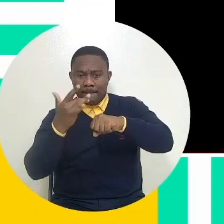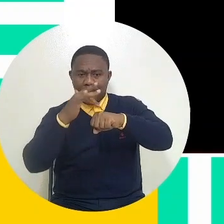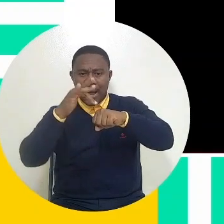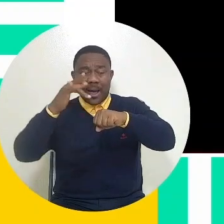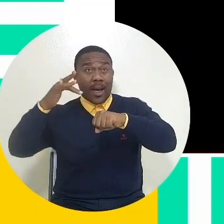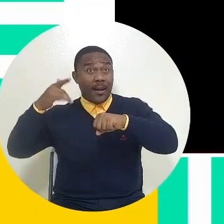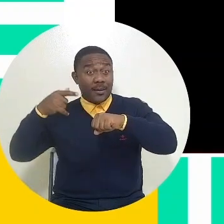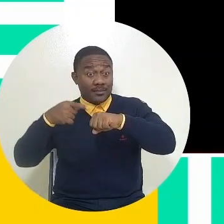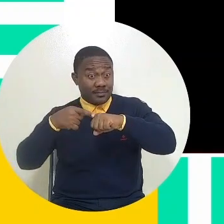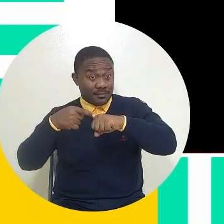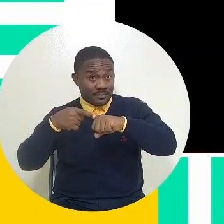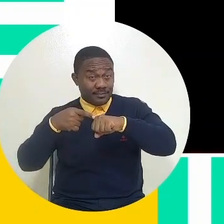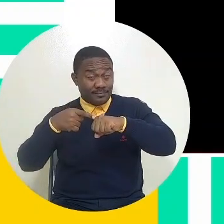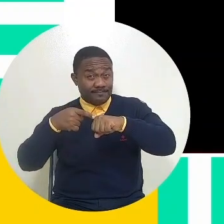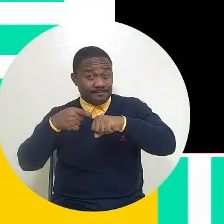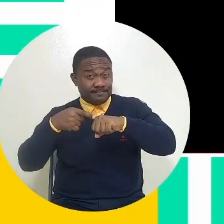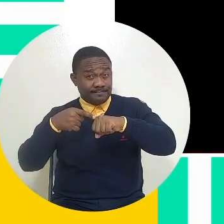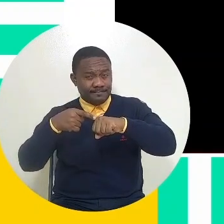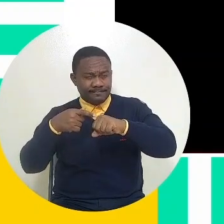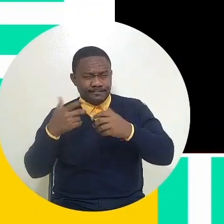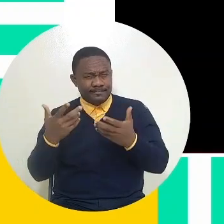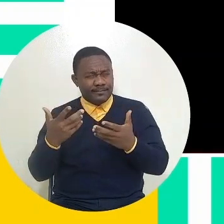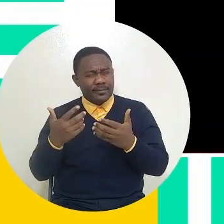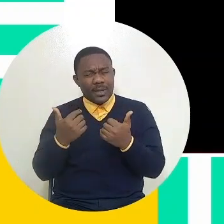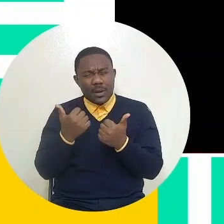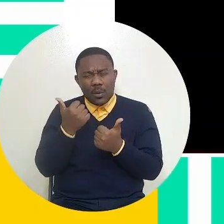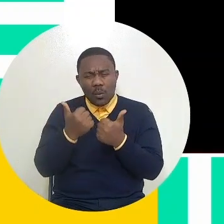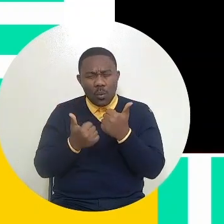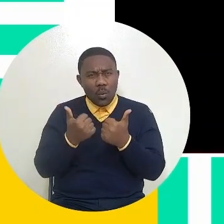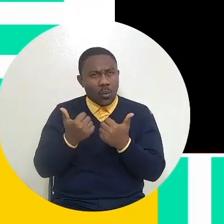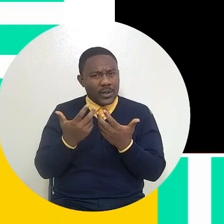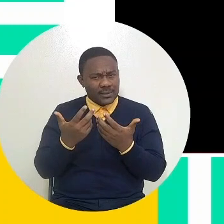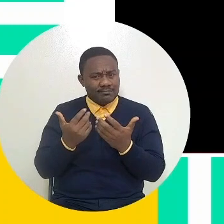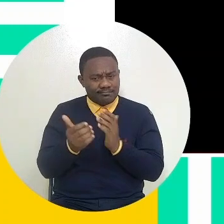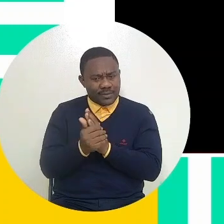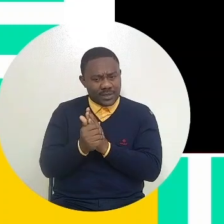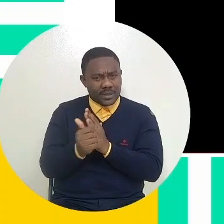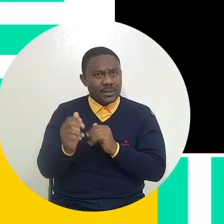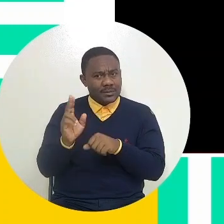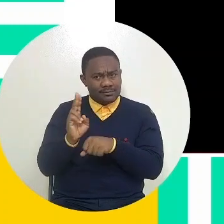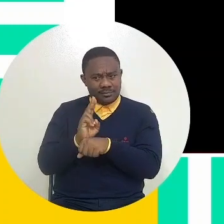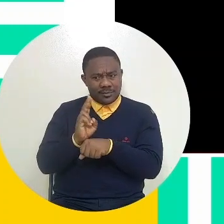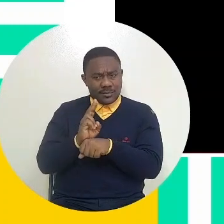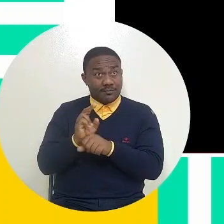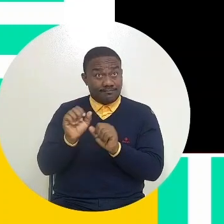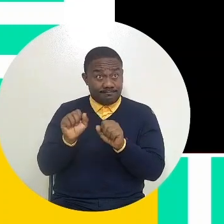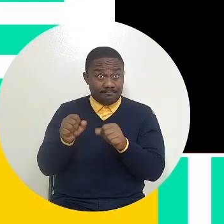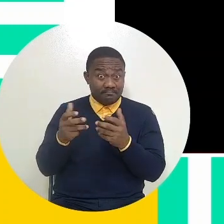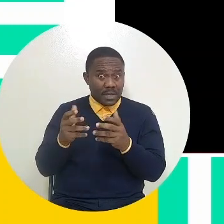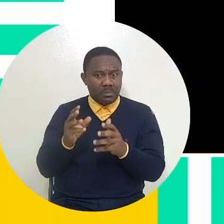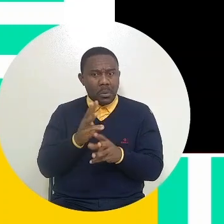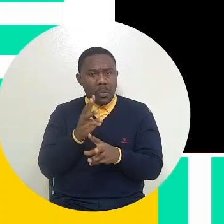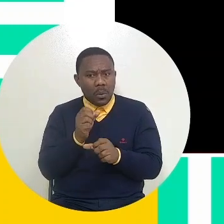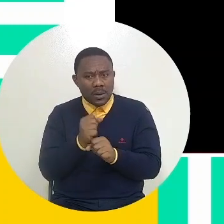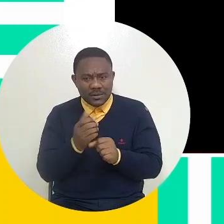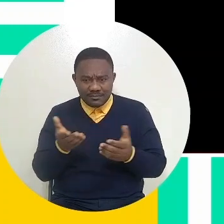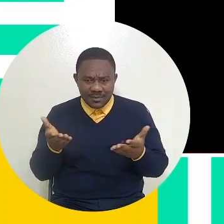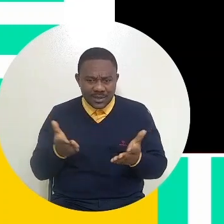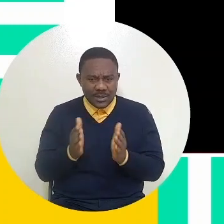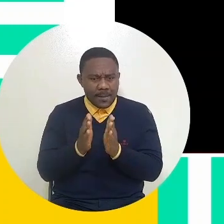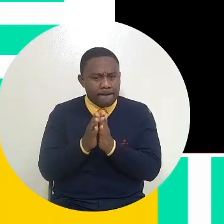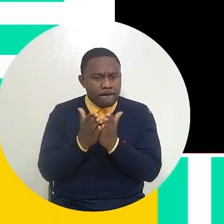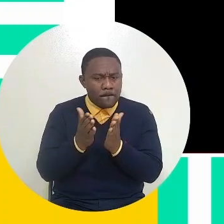the resources, what are the tools that I need to polish my giftings? What are the tools? Maybe workshop like this, event